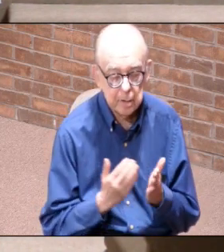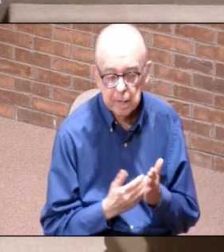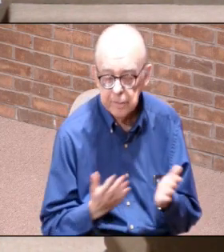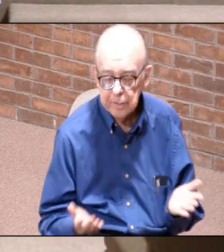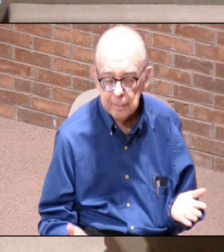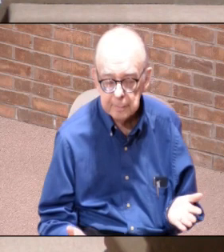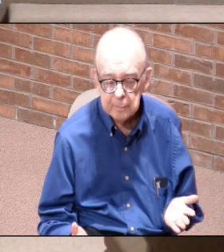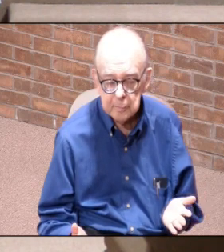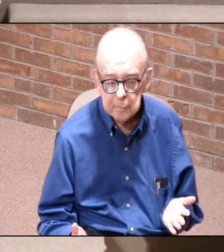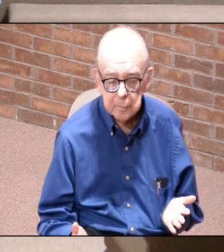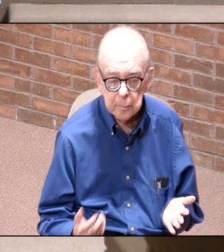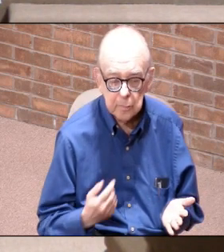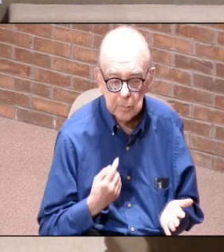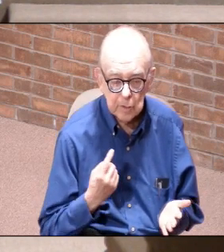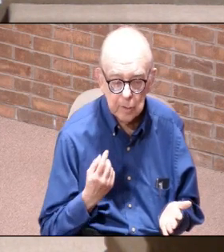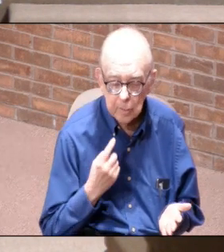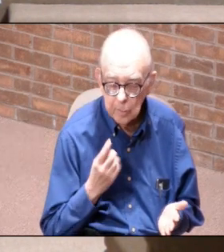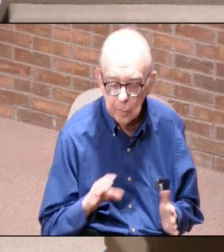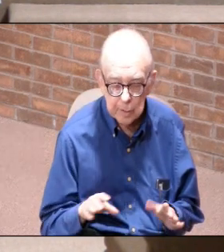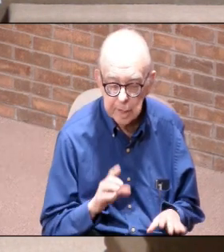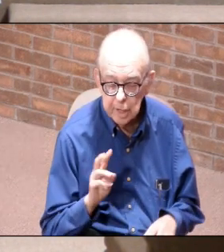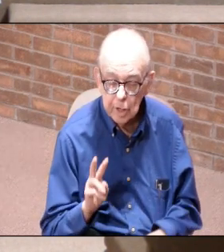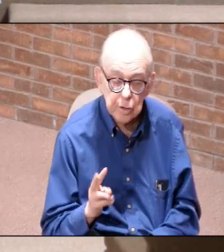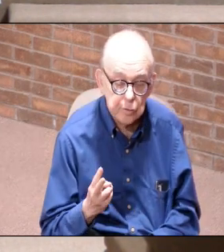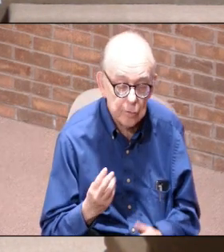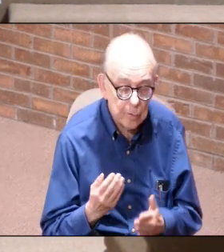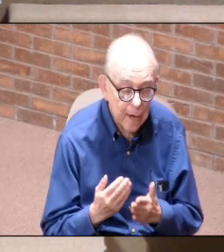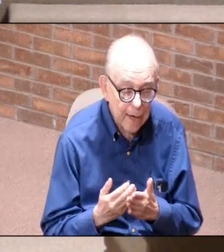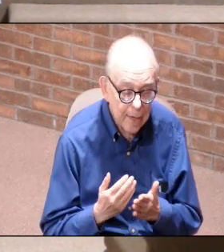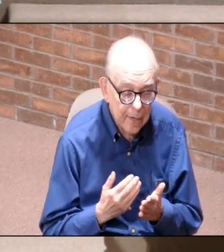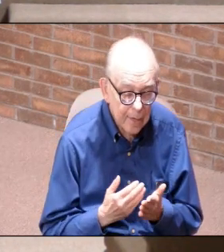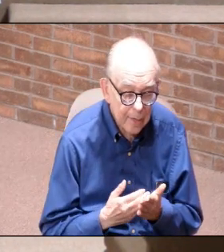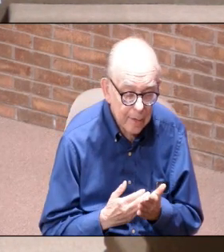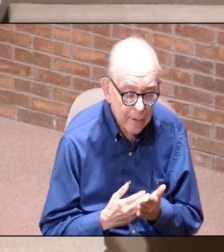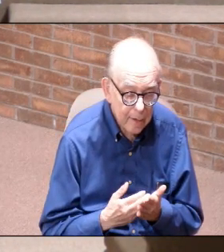and you only did two of them.